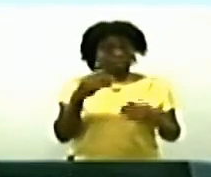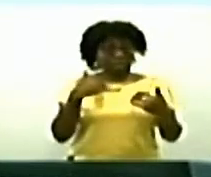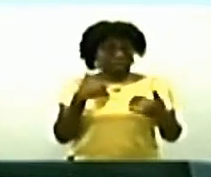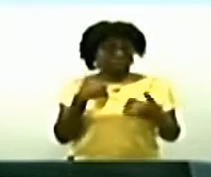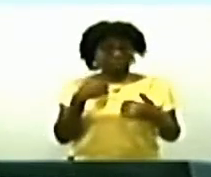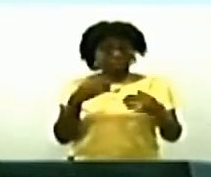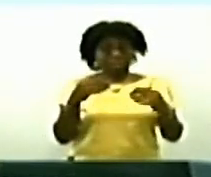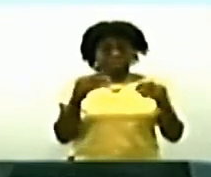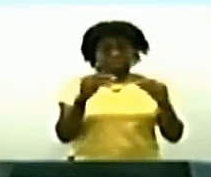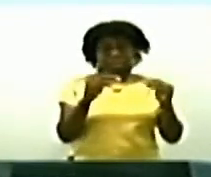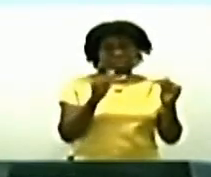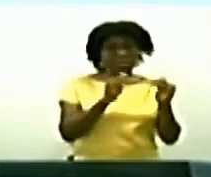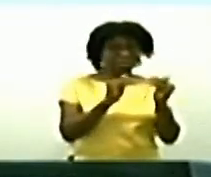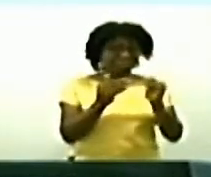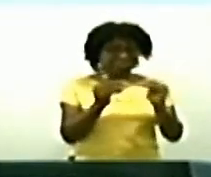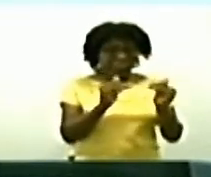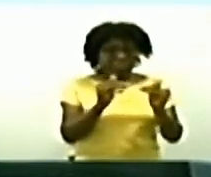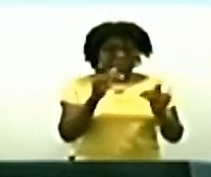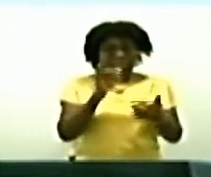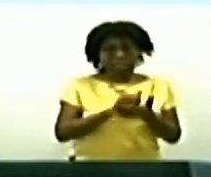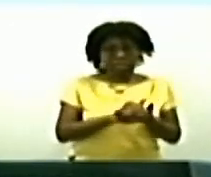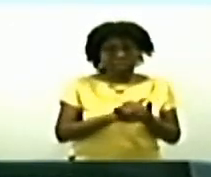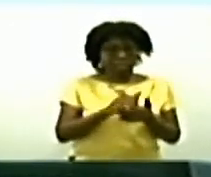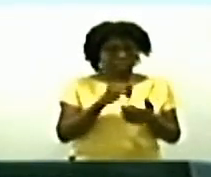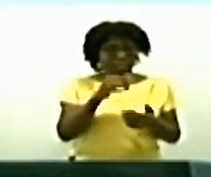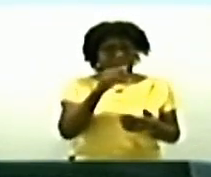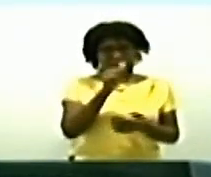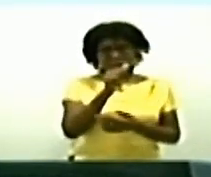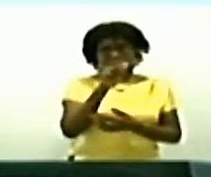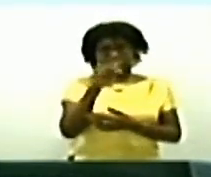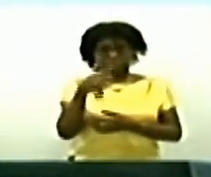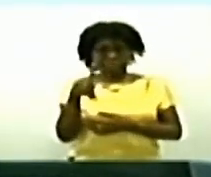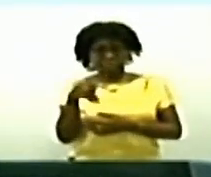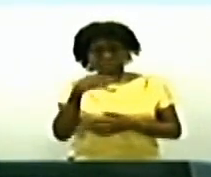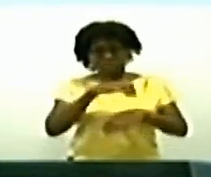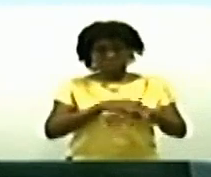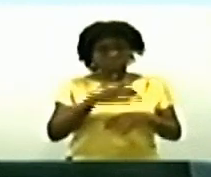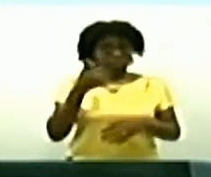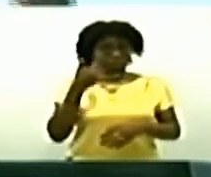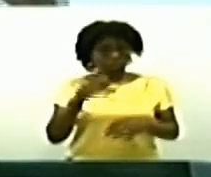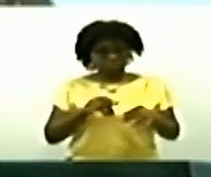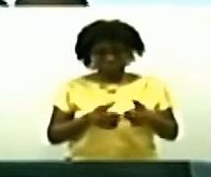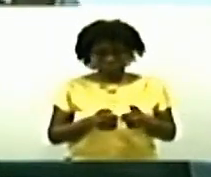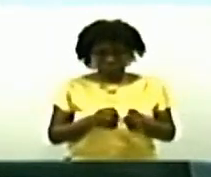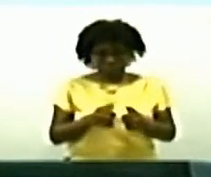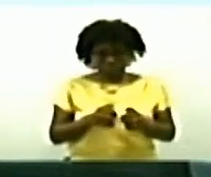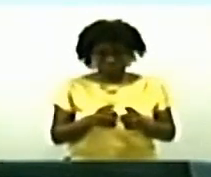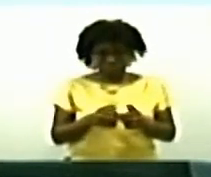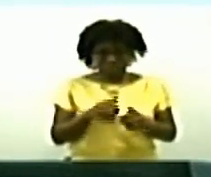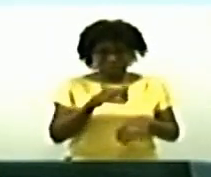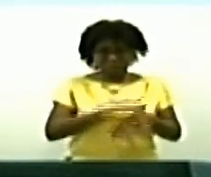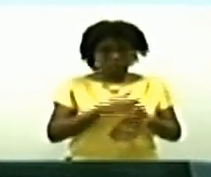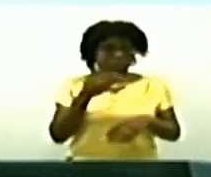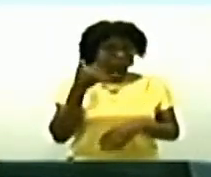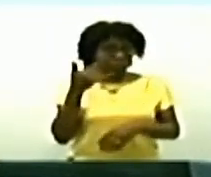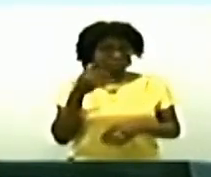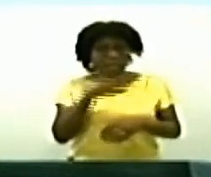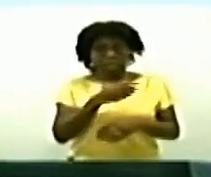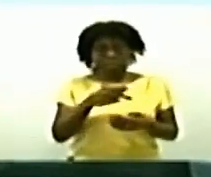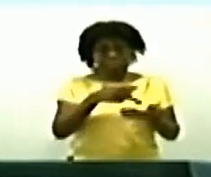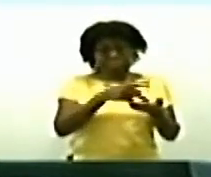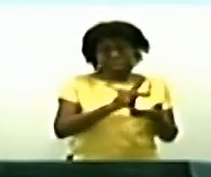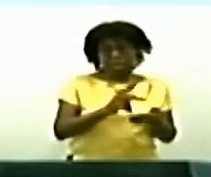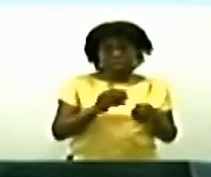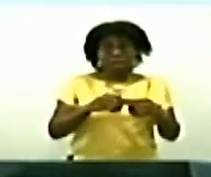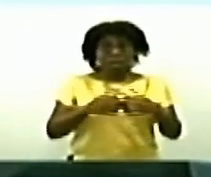an app through the Transport Board, and you have it on your phone. You type in a number on the pole, and you pay your fee, how